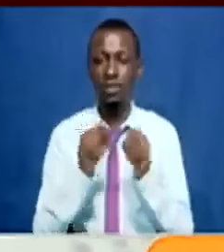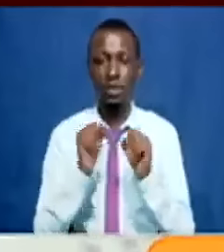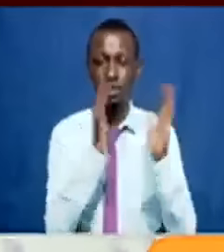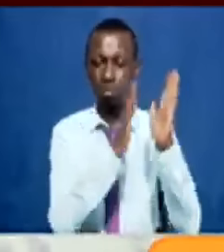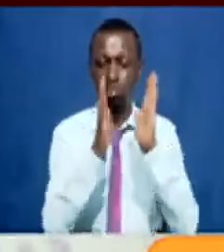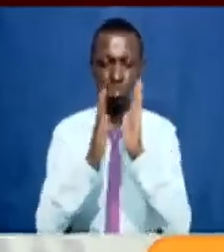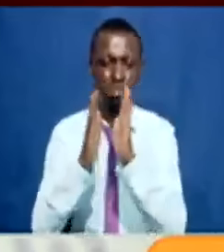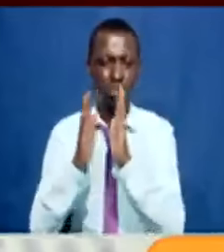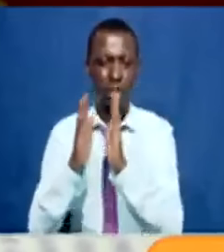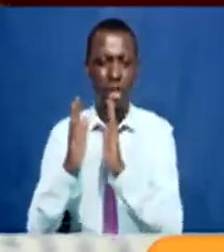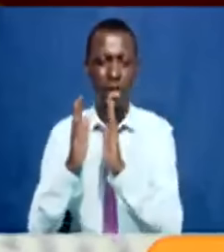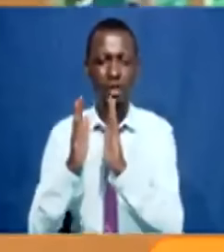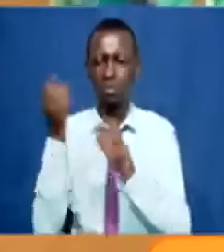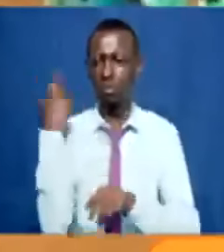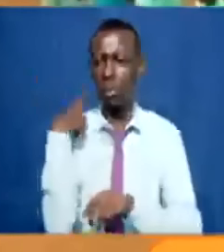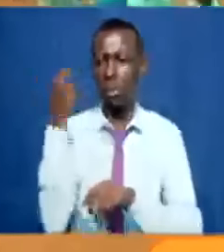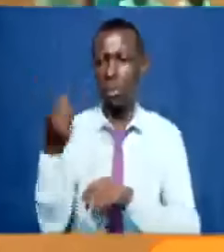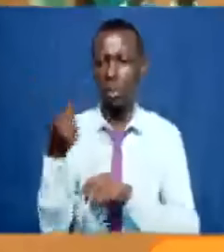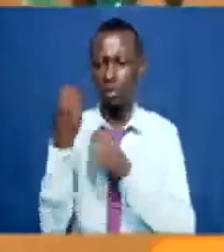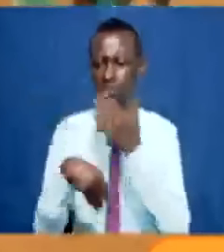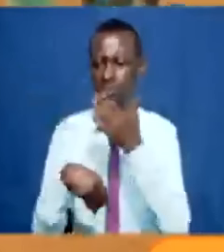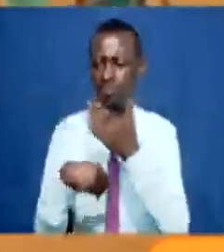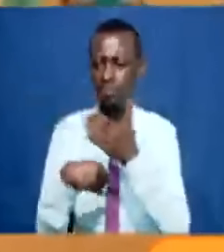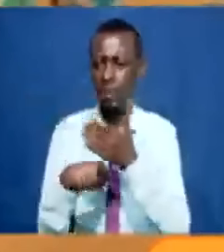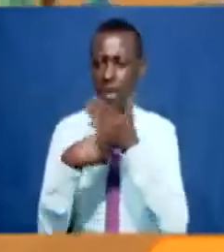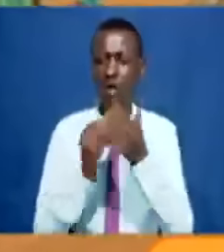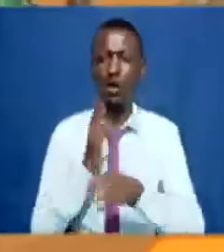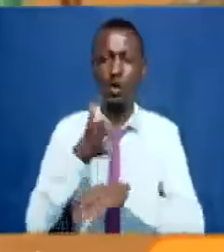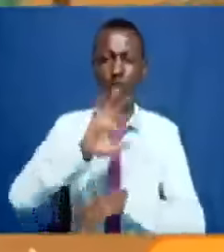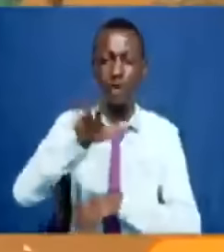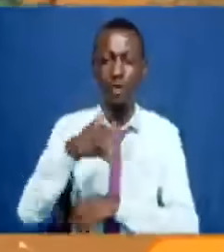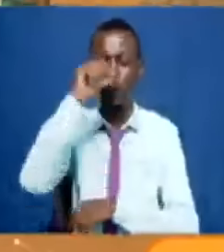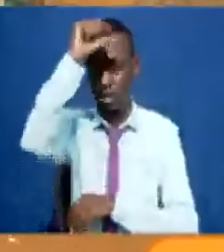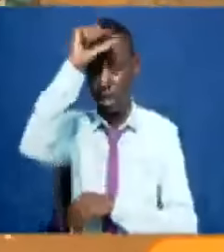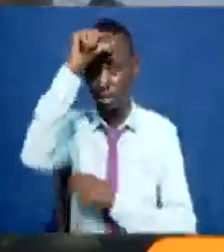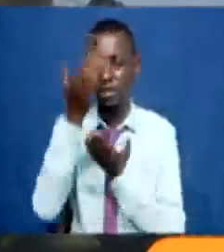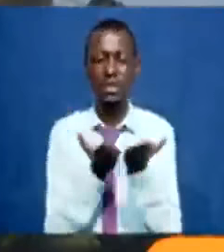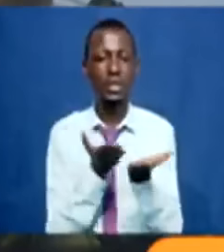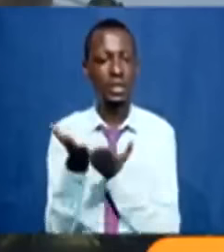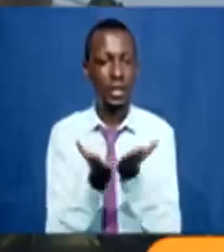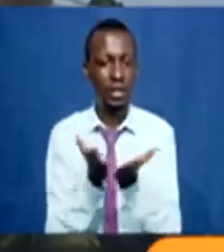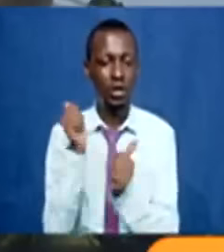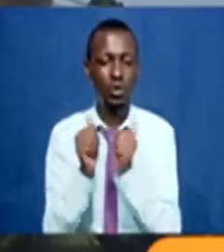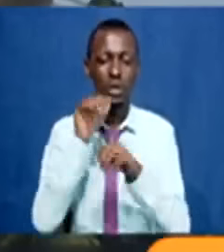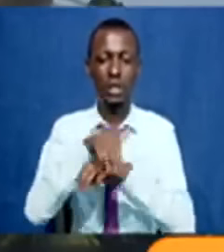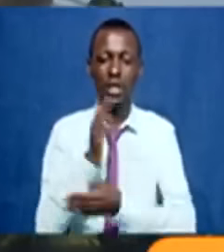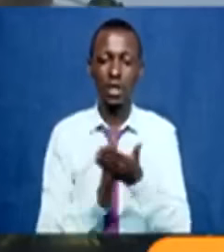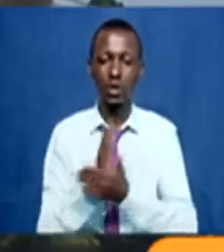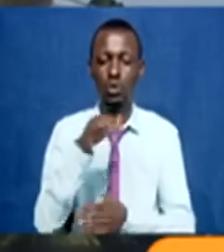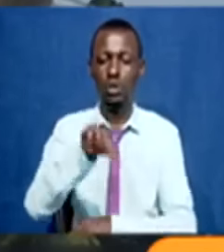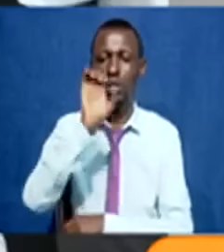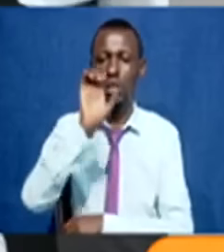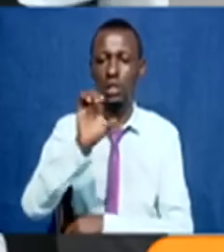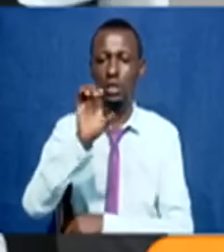plan to make it the latest addition to the pool of over 5,000 government services offered on the e-citizen